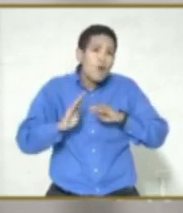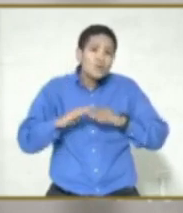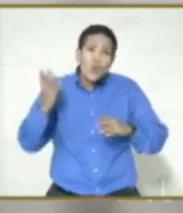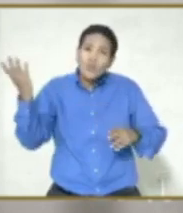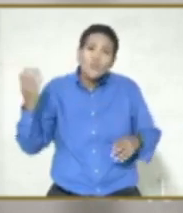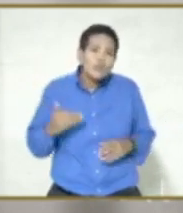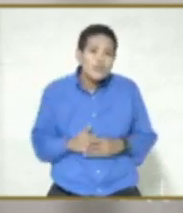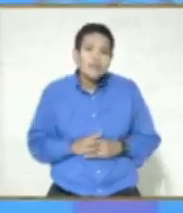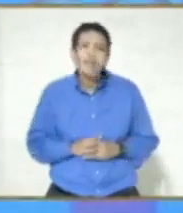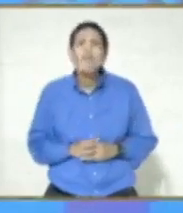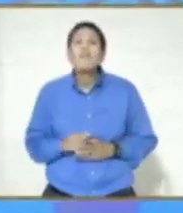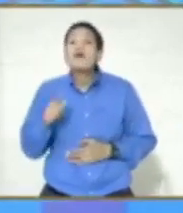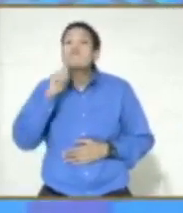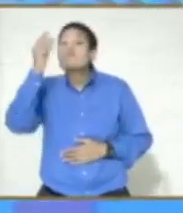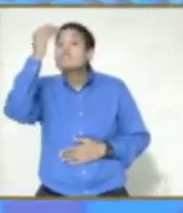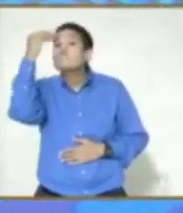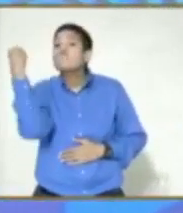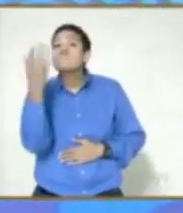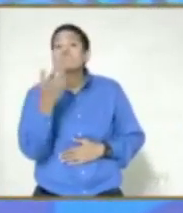As I said before,